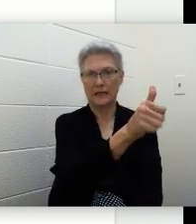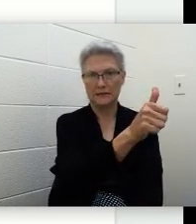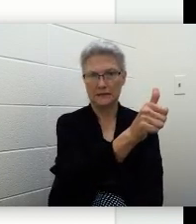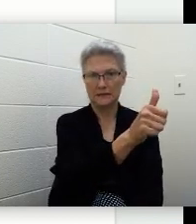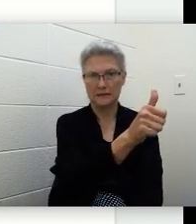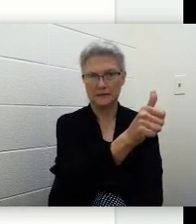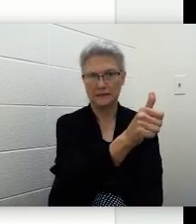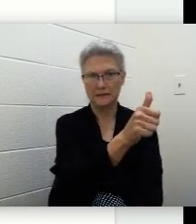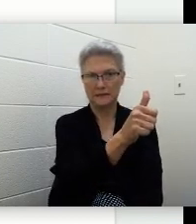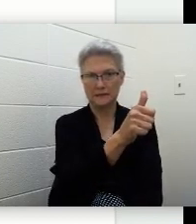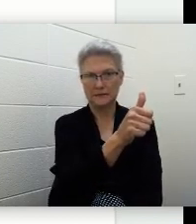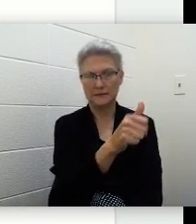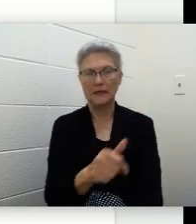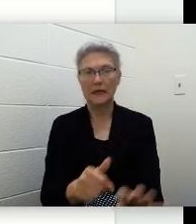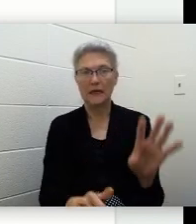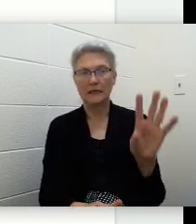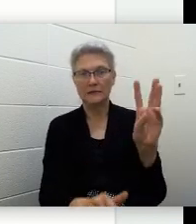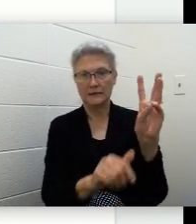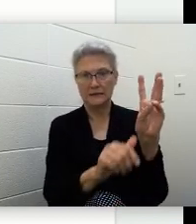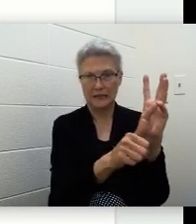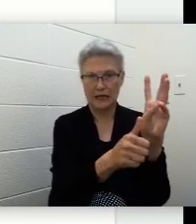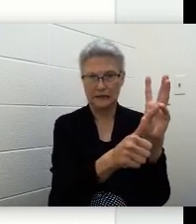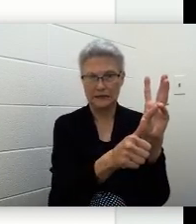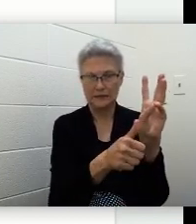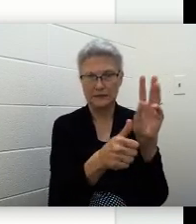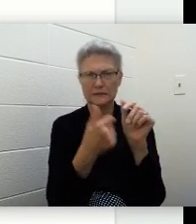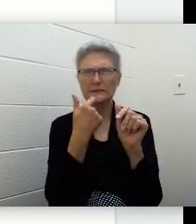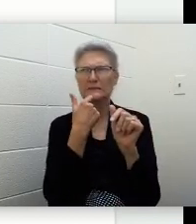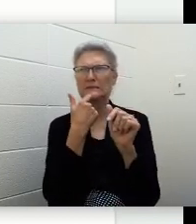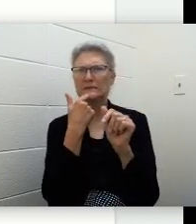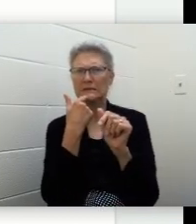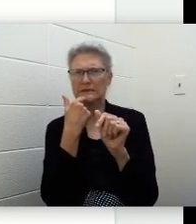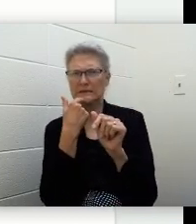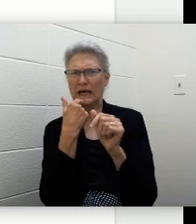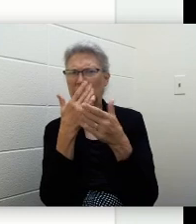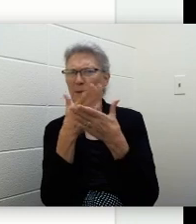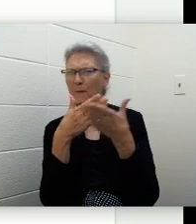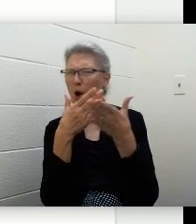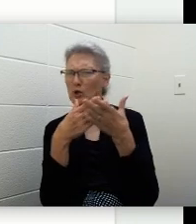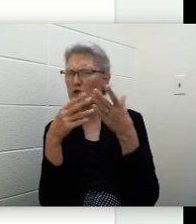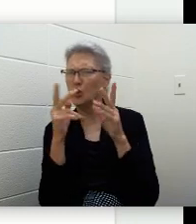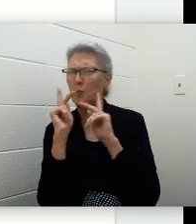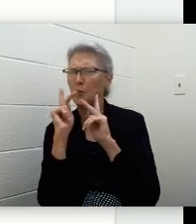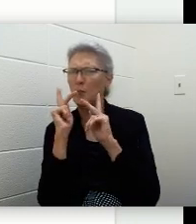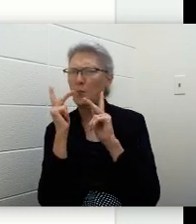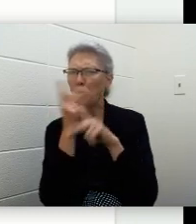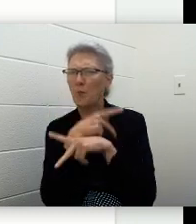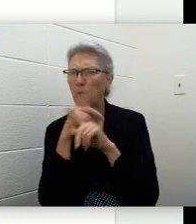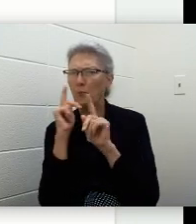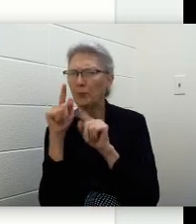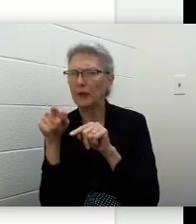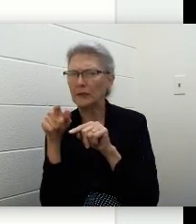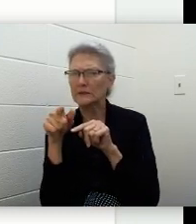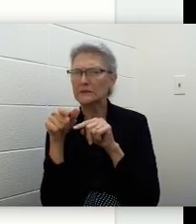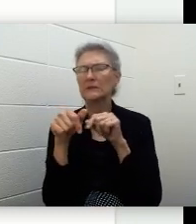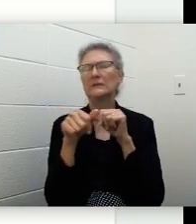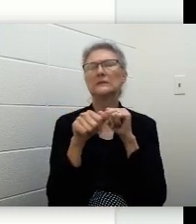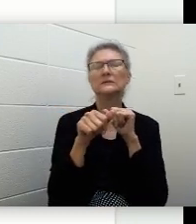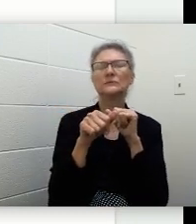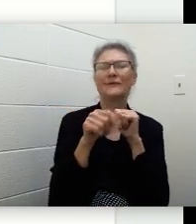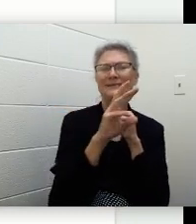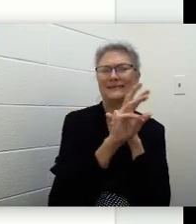well, and if you can imagine here, looks like we're coming up with some partial products. So we've got 6